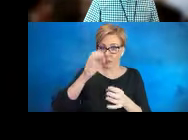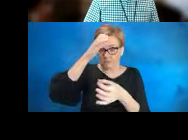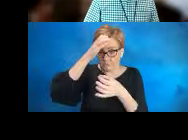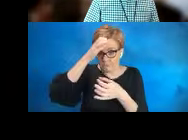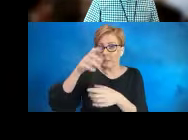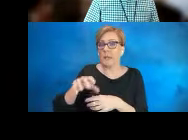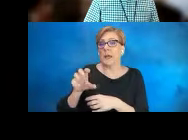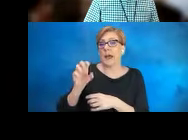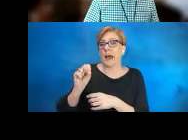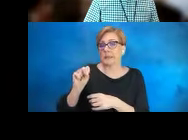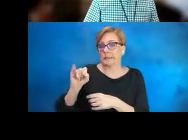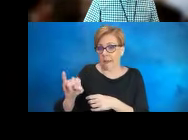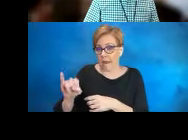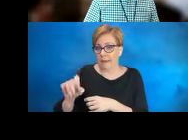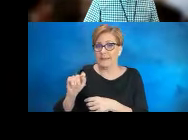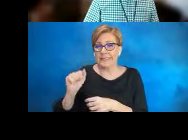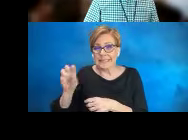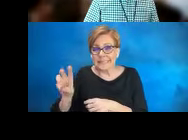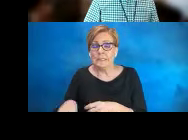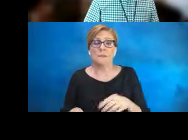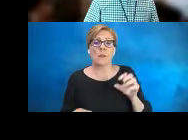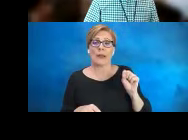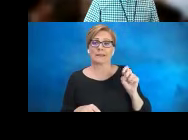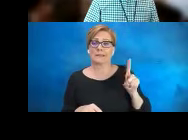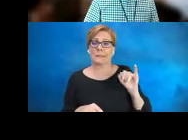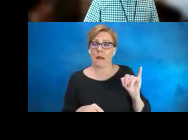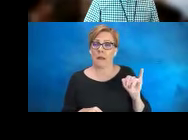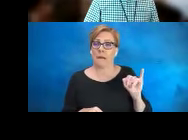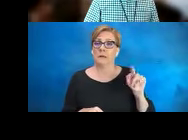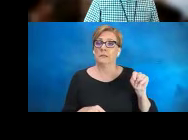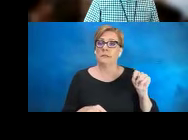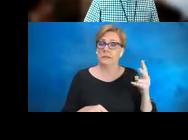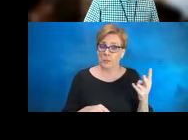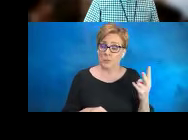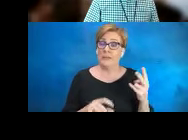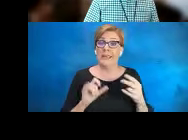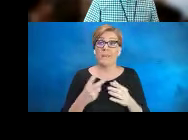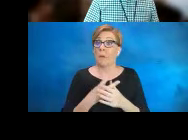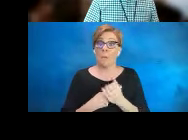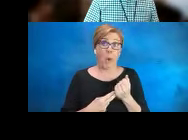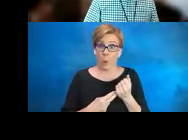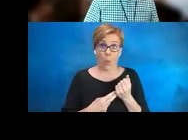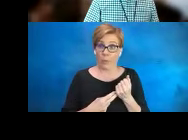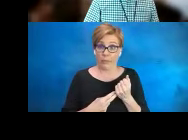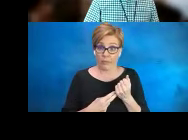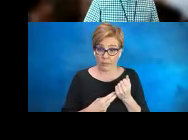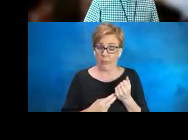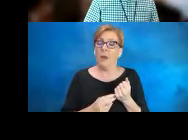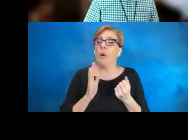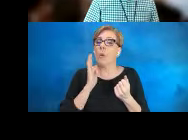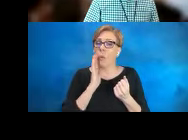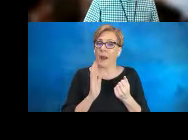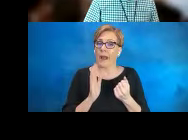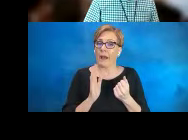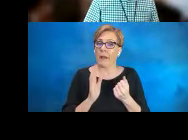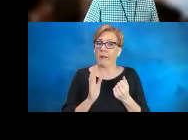If a case is both, they often go from the SSDI side to the SSI side, depending on